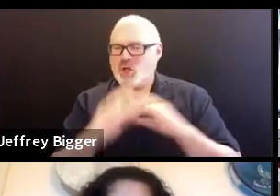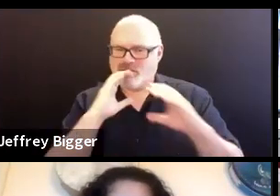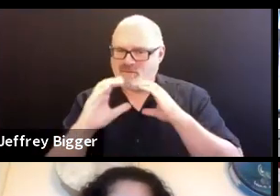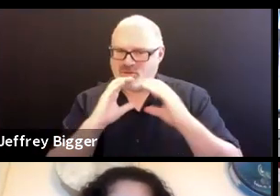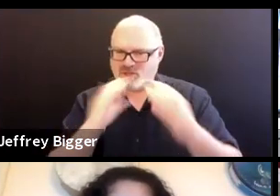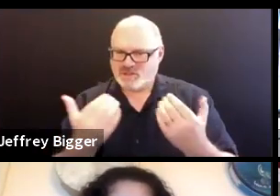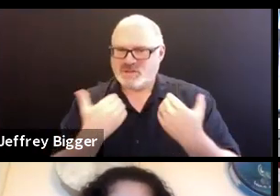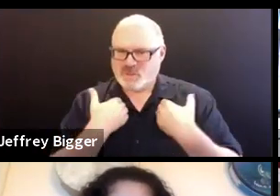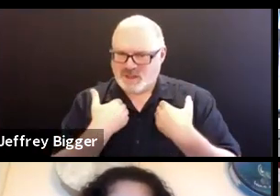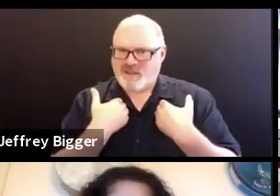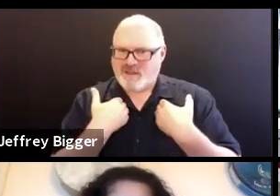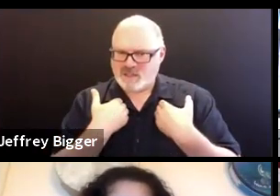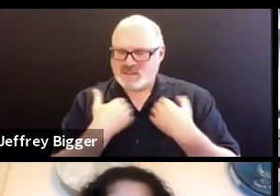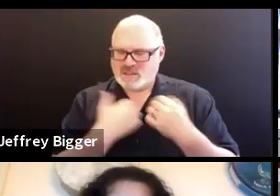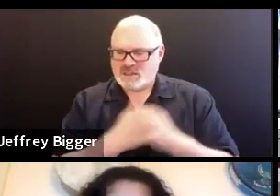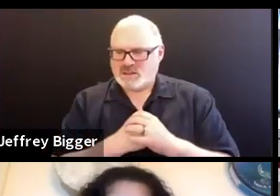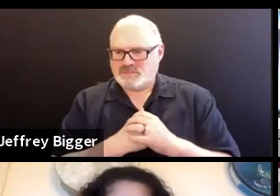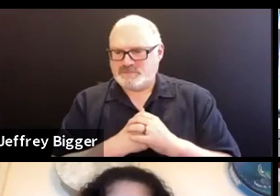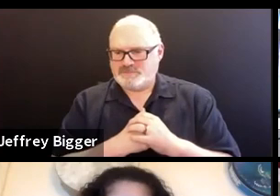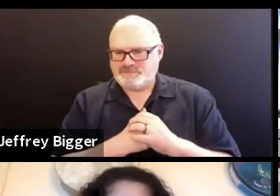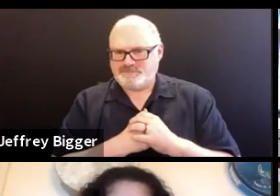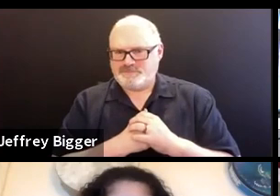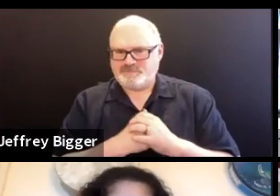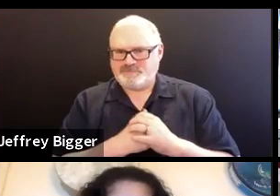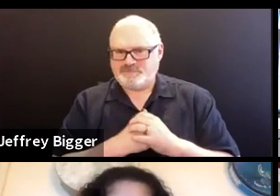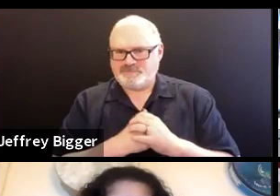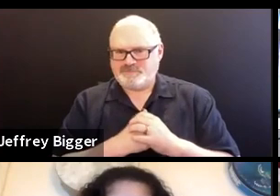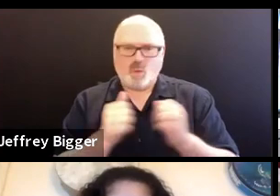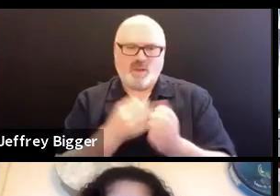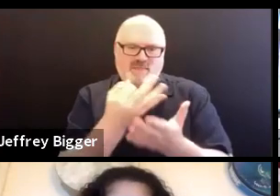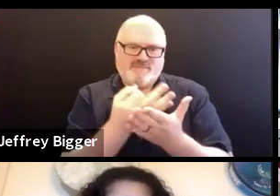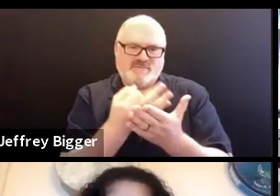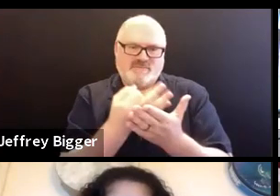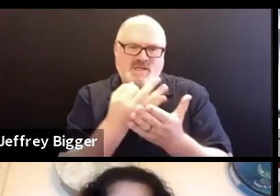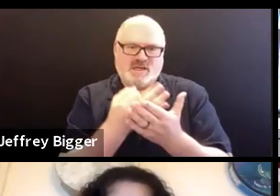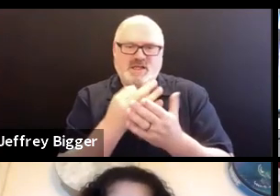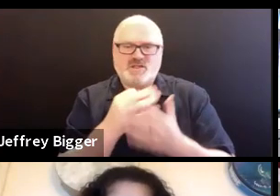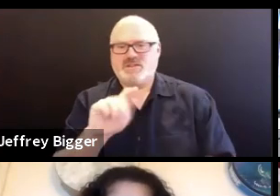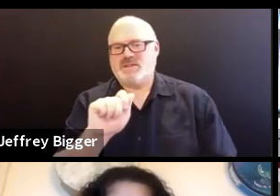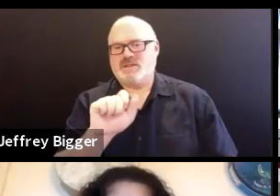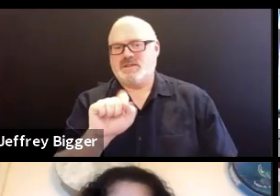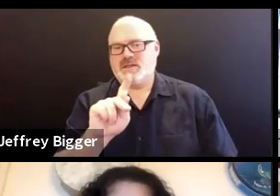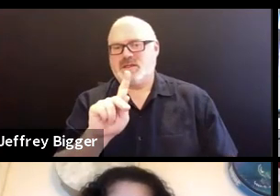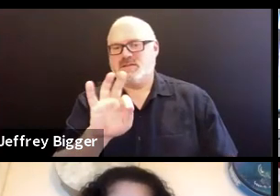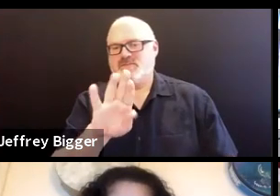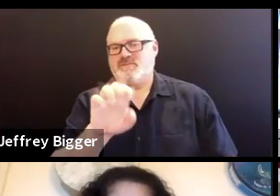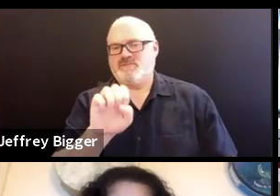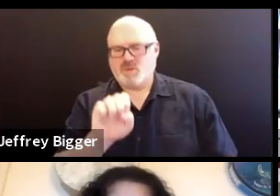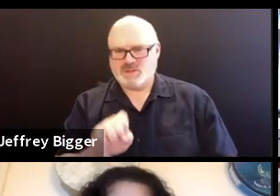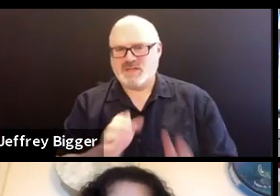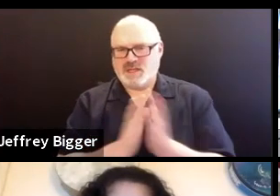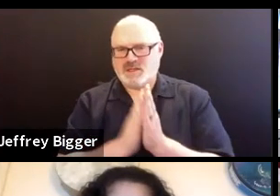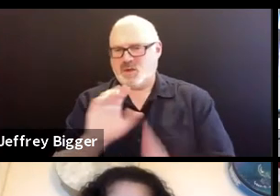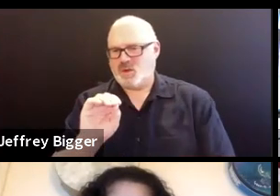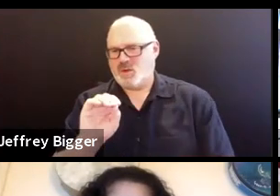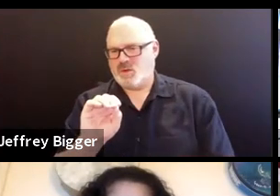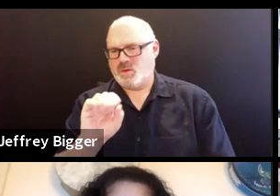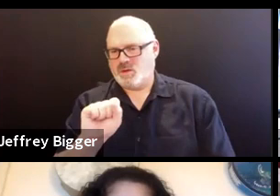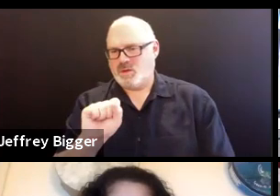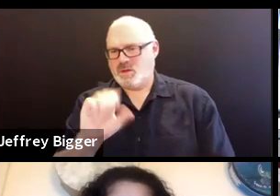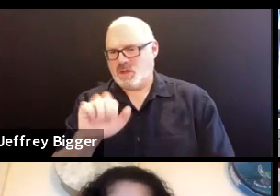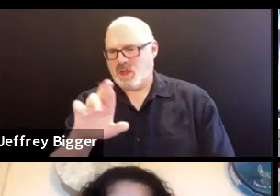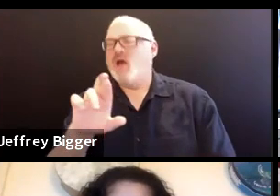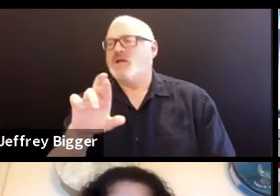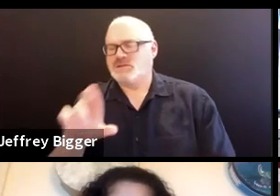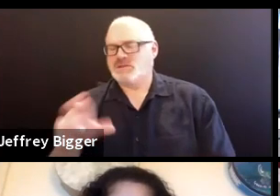conversations that we had with the financial task force. And I know Oscar Levin was on earlier, our incoming